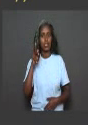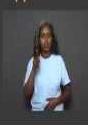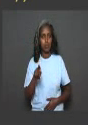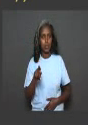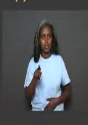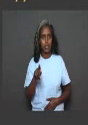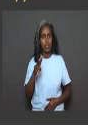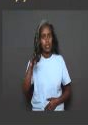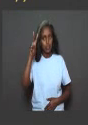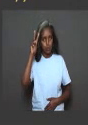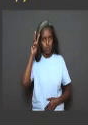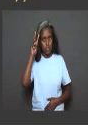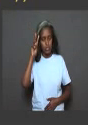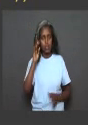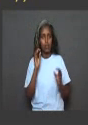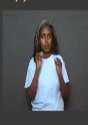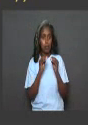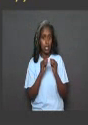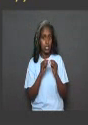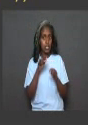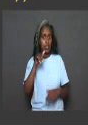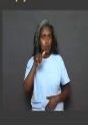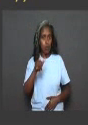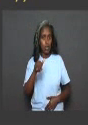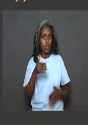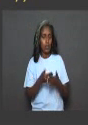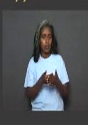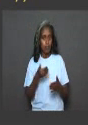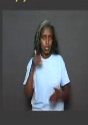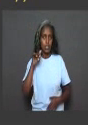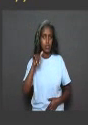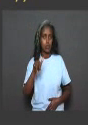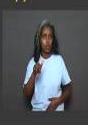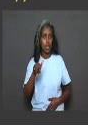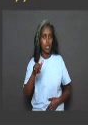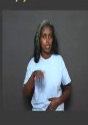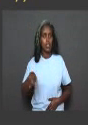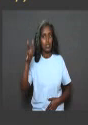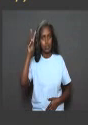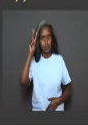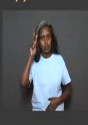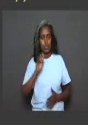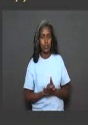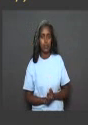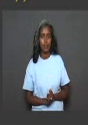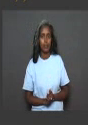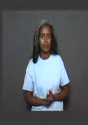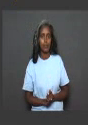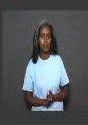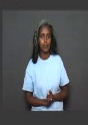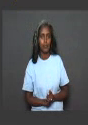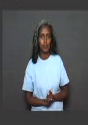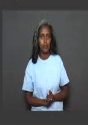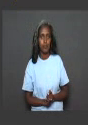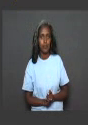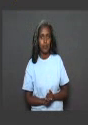p squared plus y minus y squared.